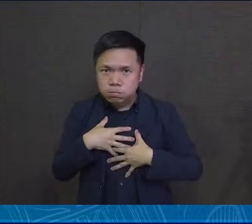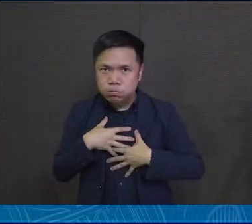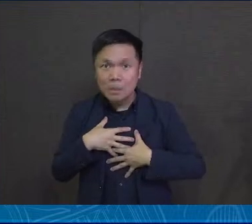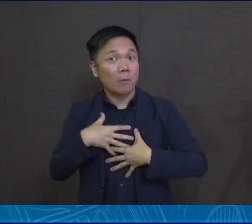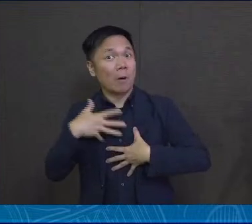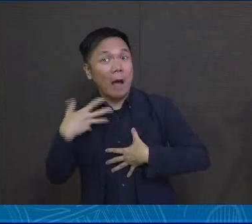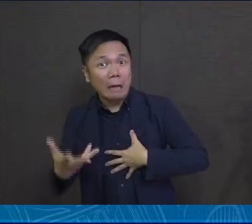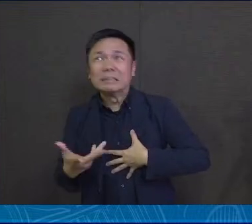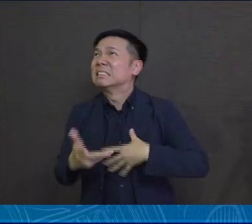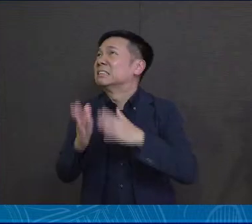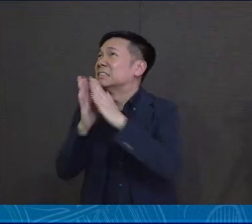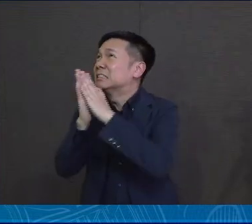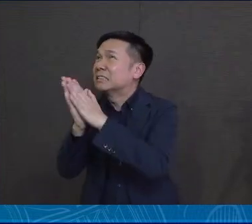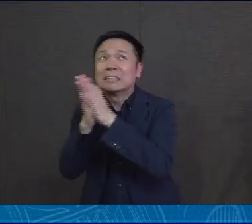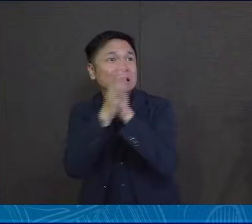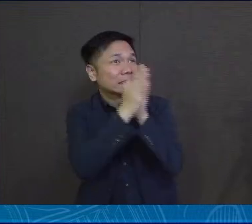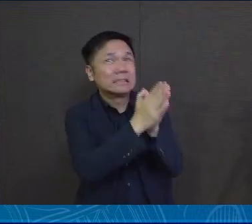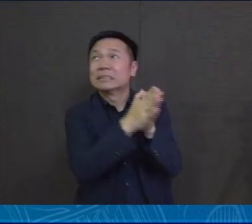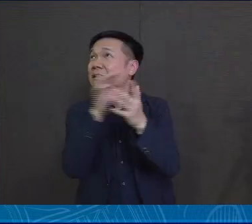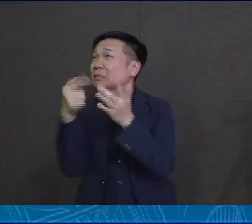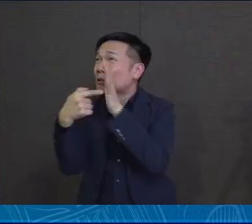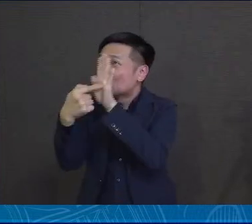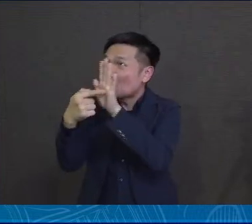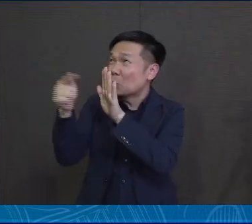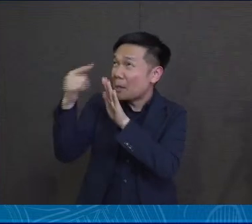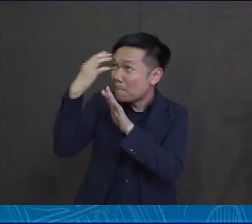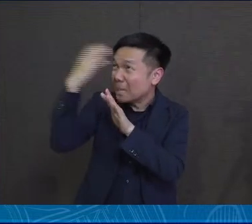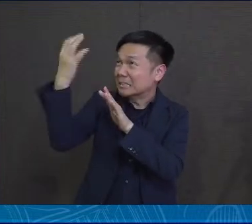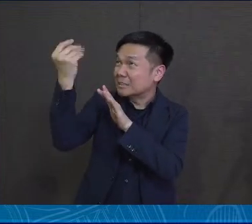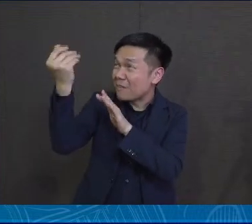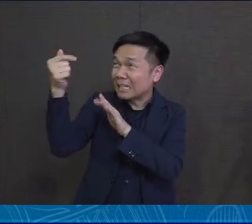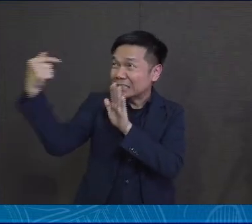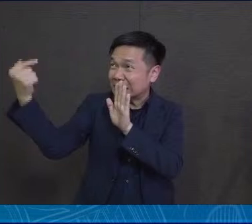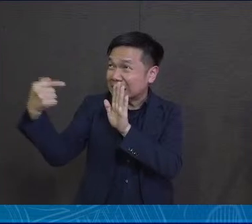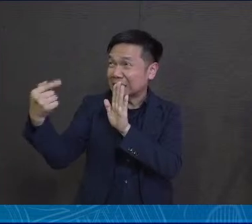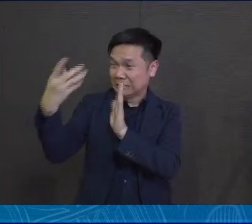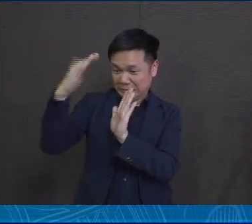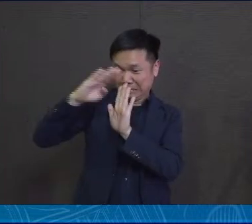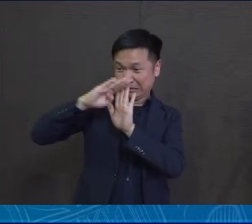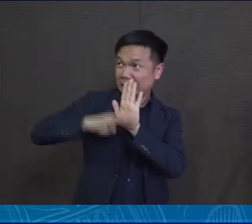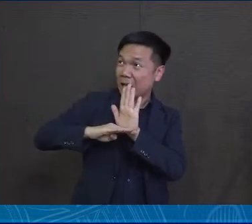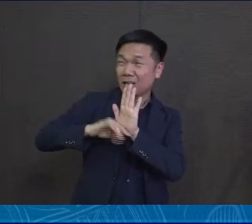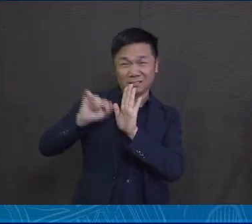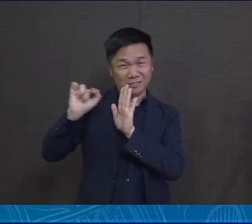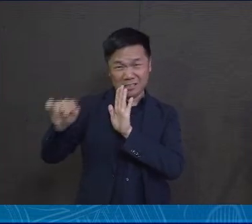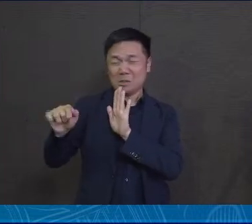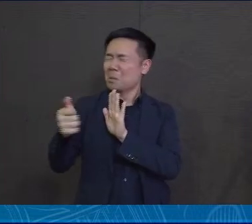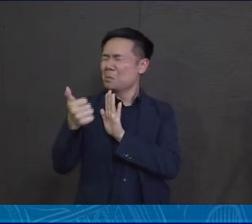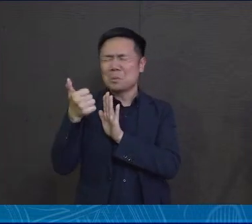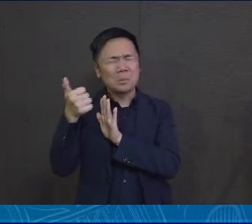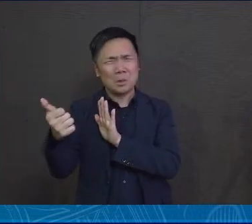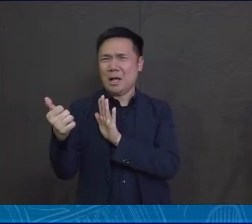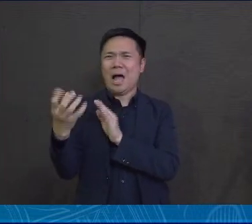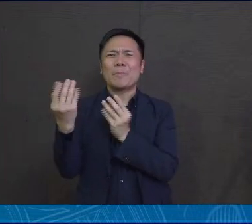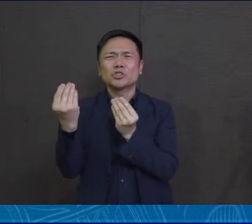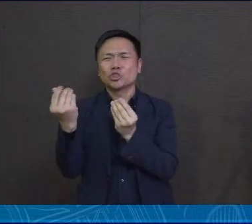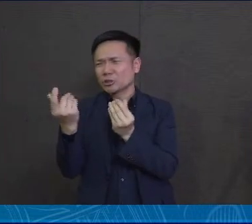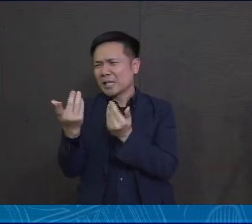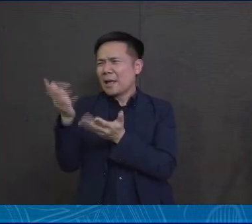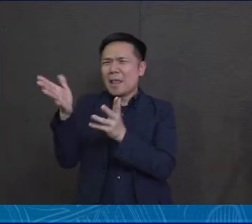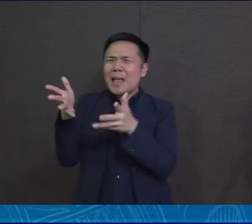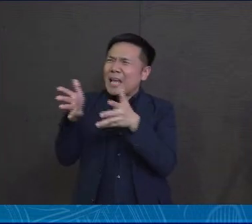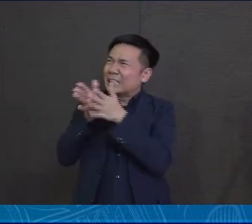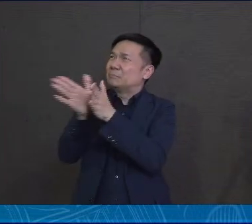you have to show to the Minister of Finance, this is the benefit per cost